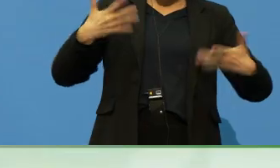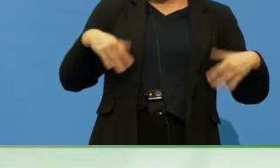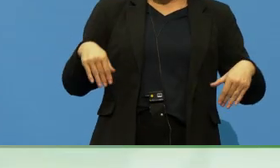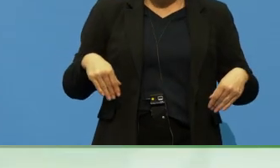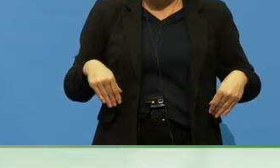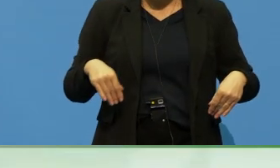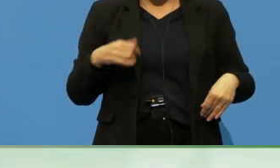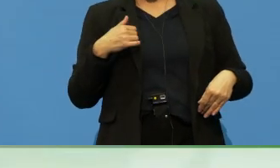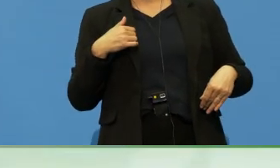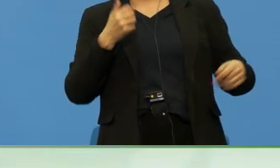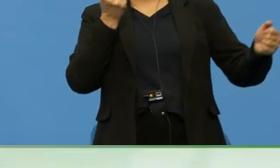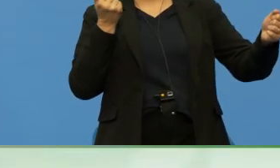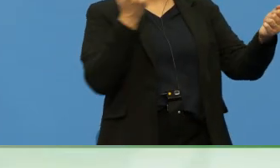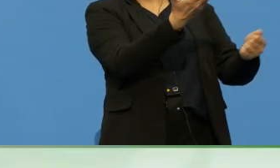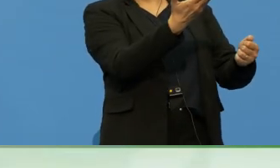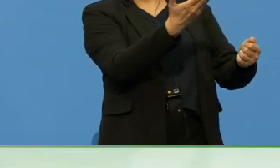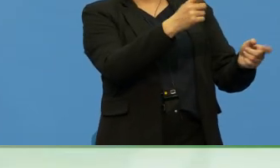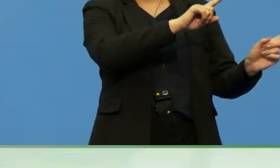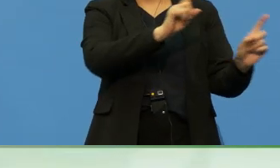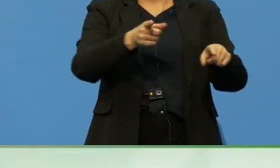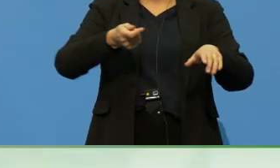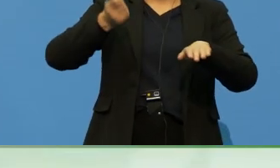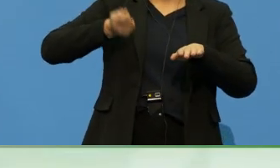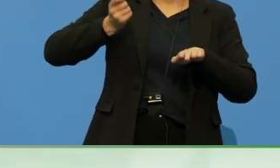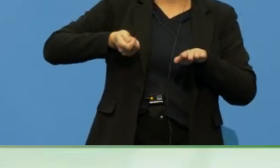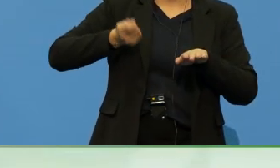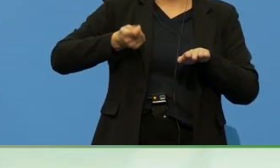implement universal access to disabled people.